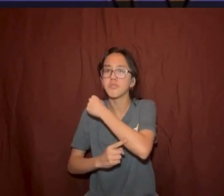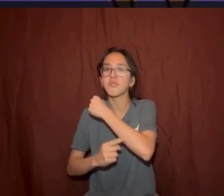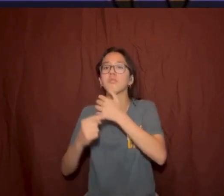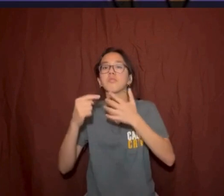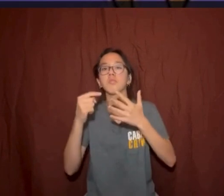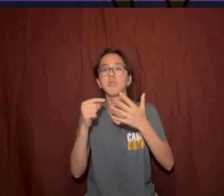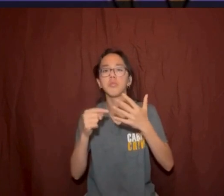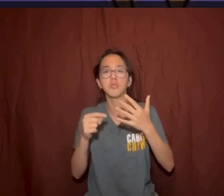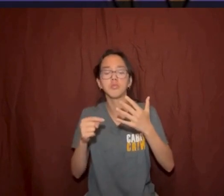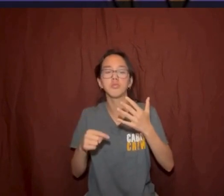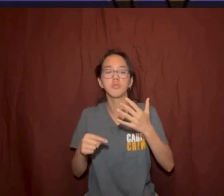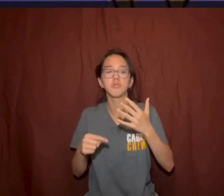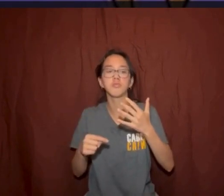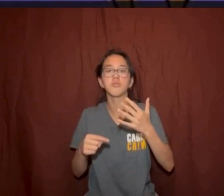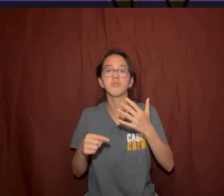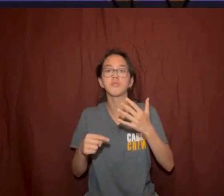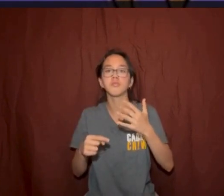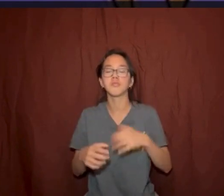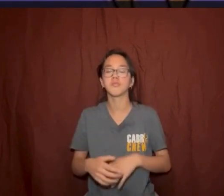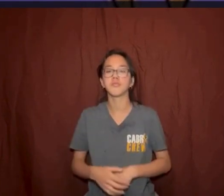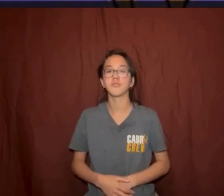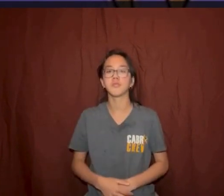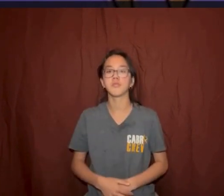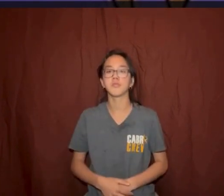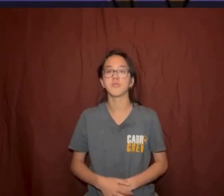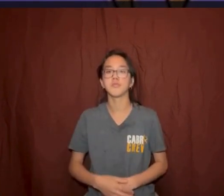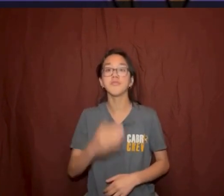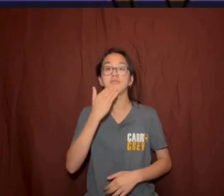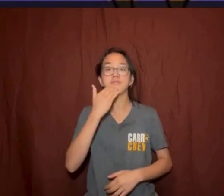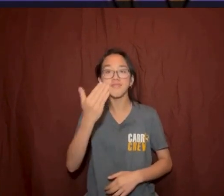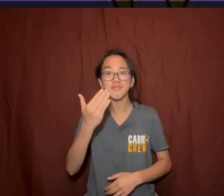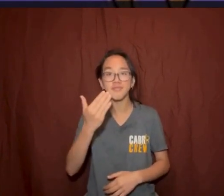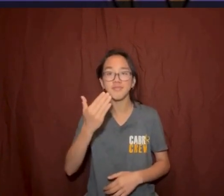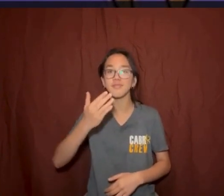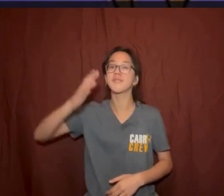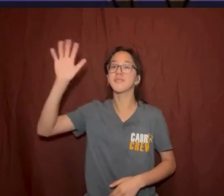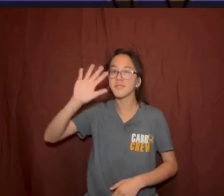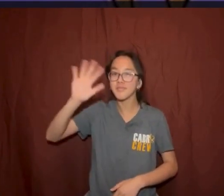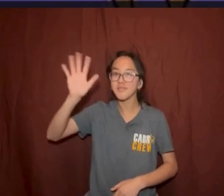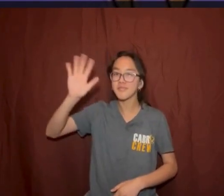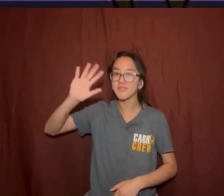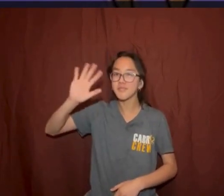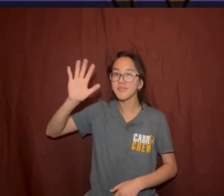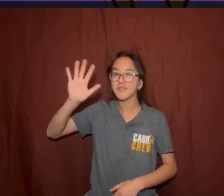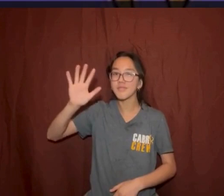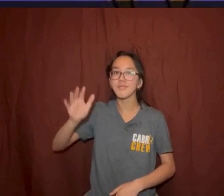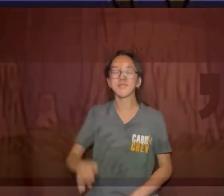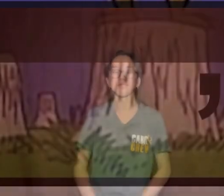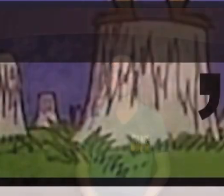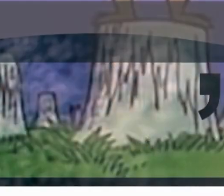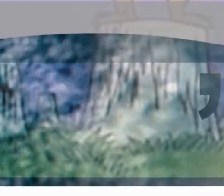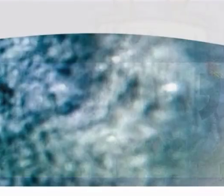trash. And there's so much more. Thank you so much. Bye.